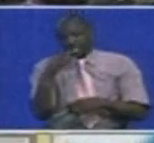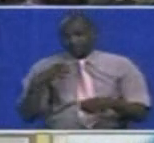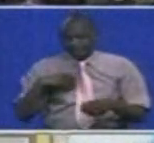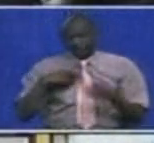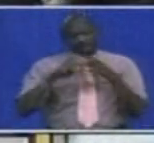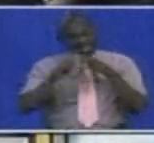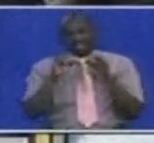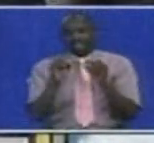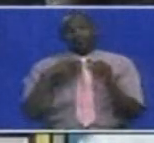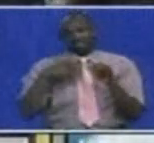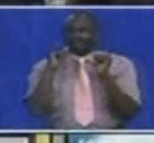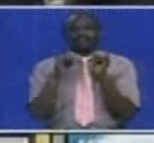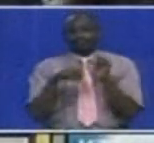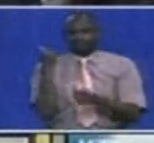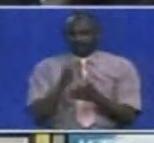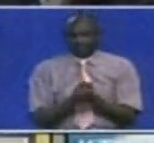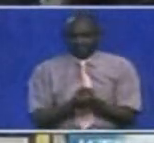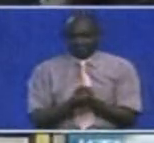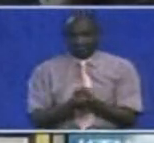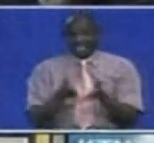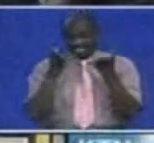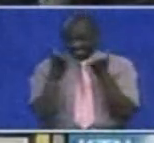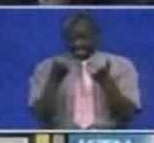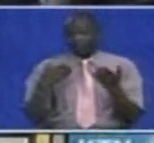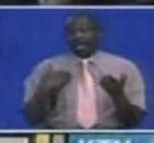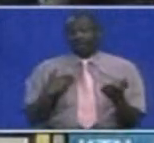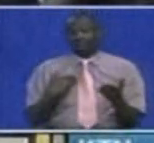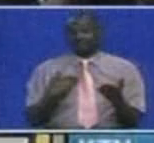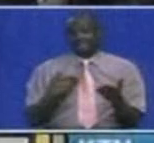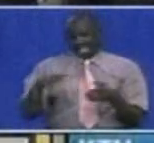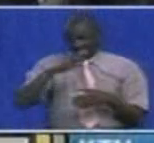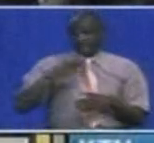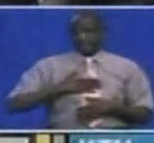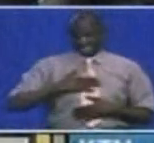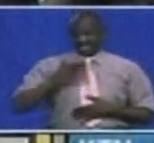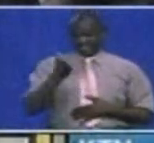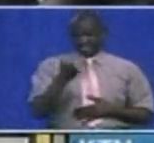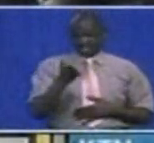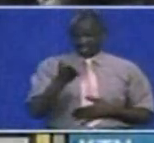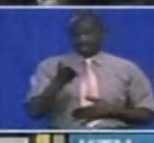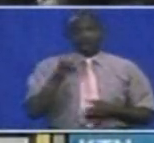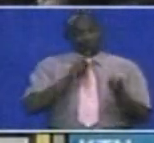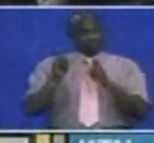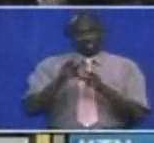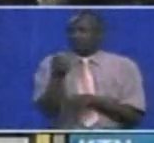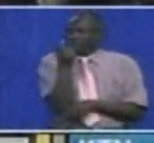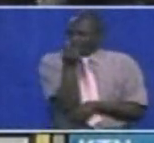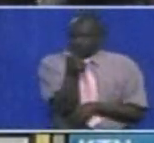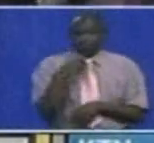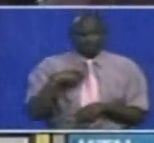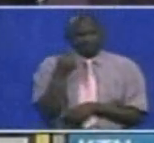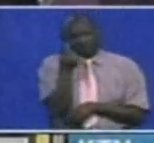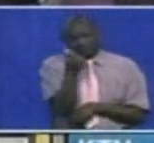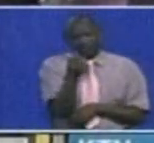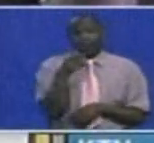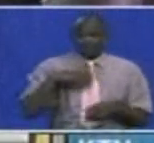to move. Hapa population ya area yangu hii imepungua, na hata mkiona sasa watu